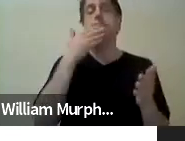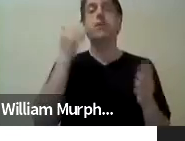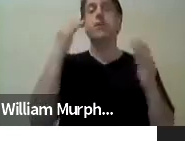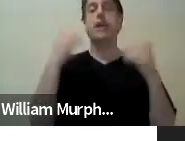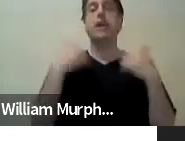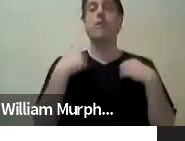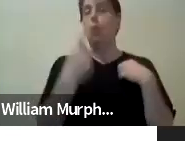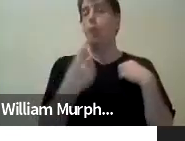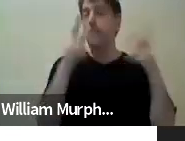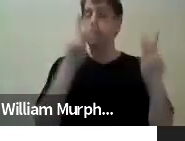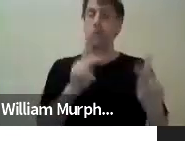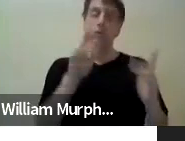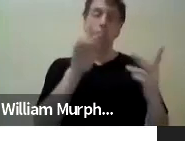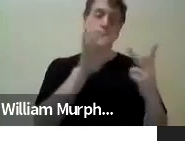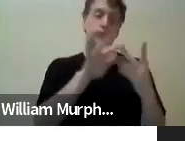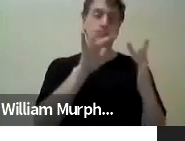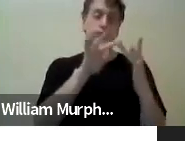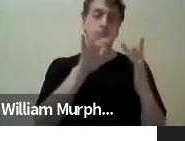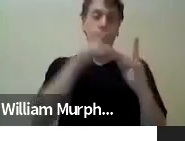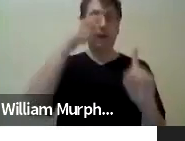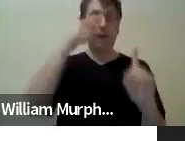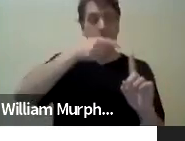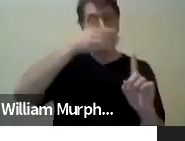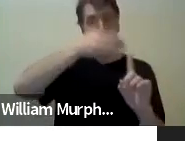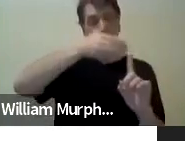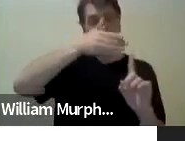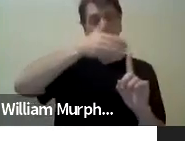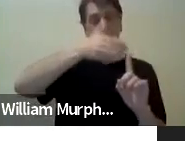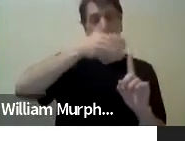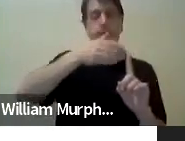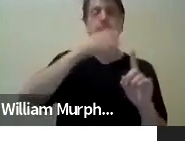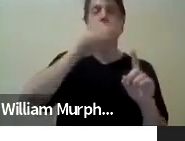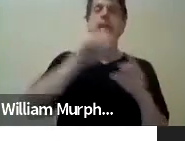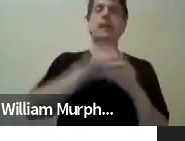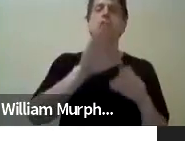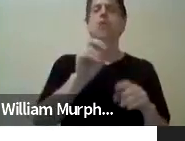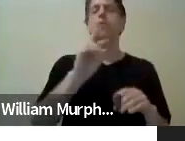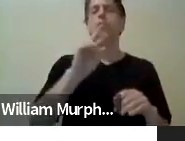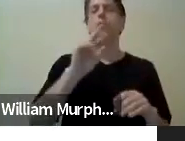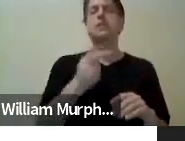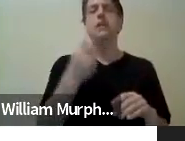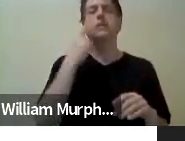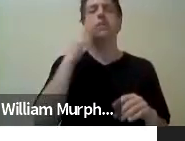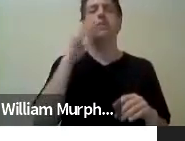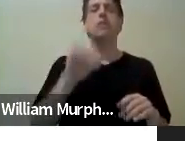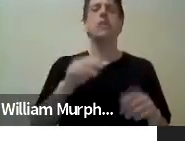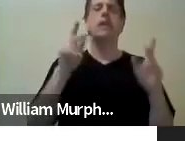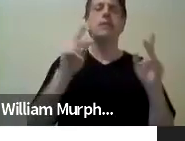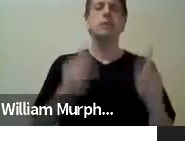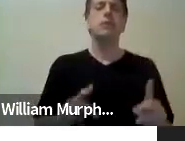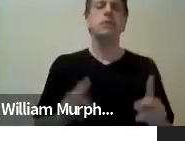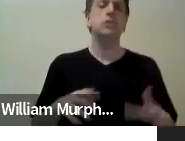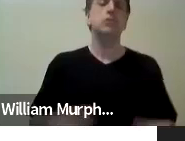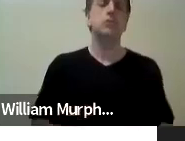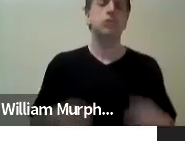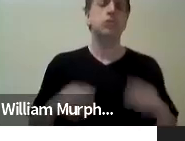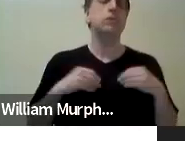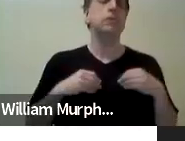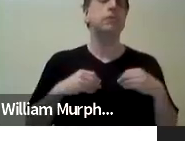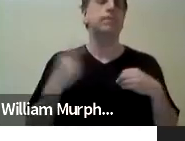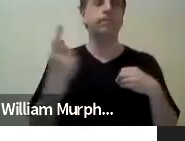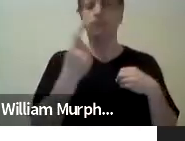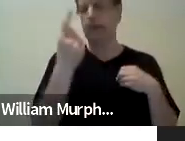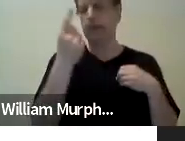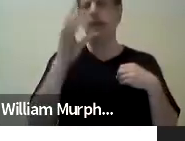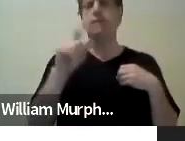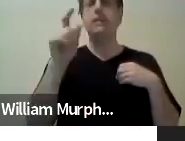for accommodations within an organization and for that person to receive training as necessary. But I'll move